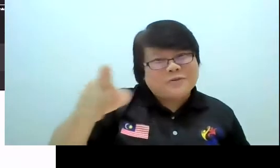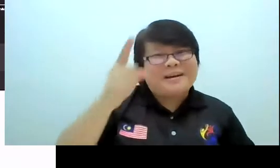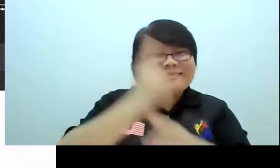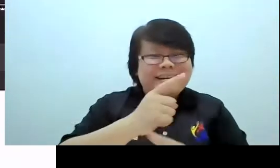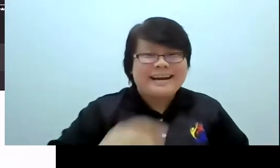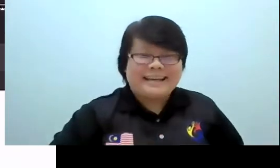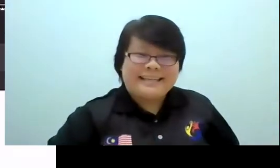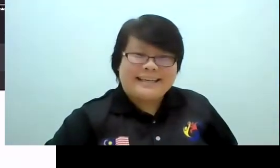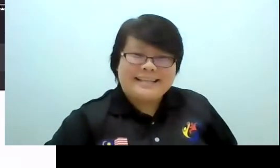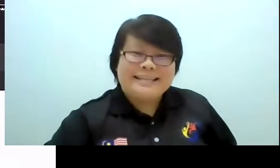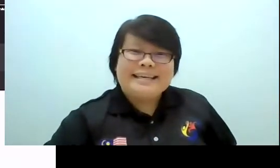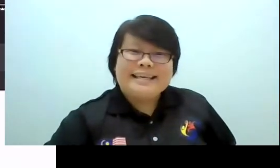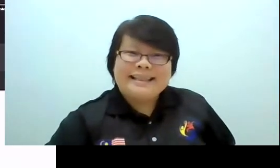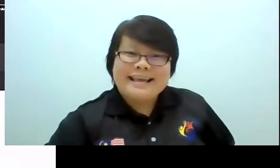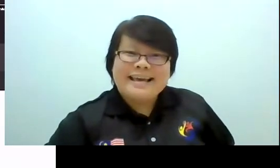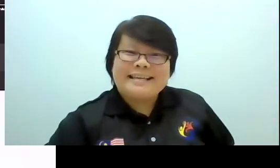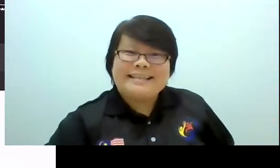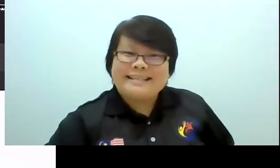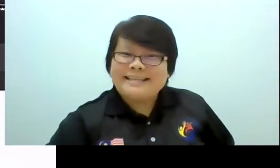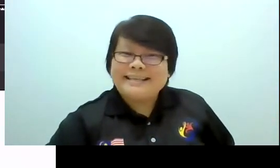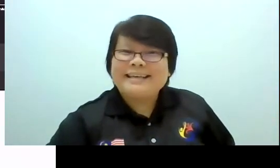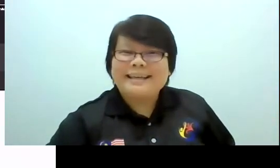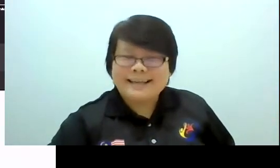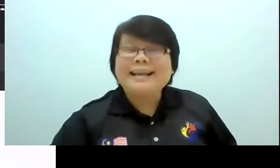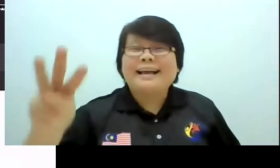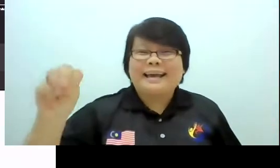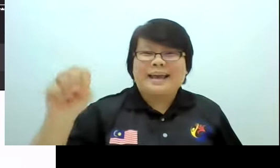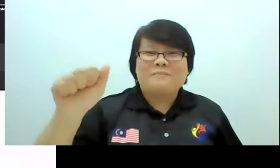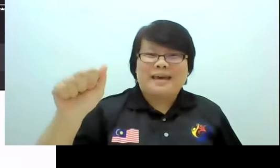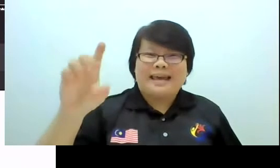Yes, you are right. It's this.